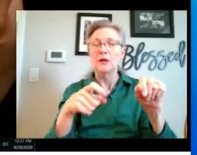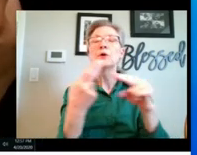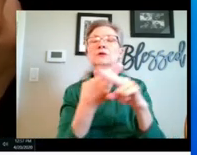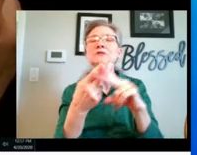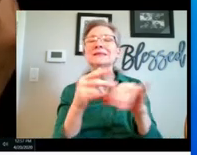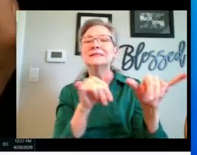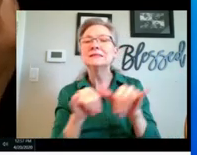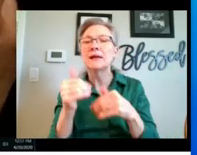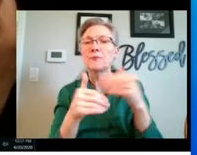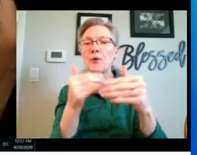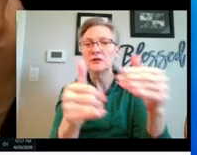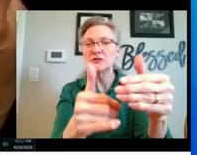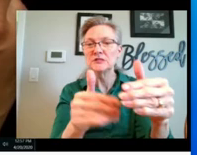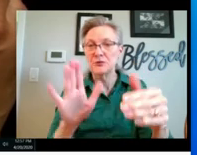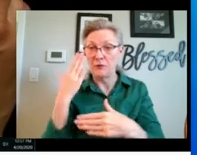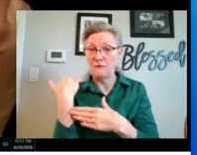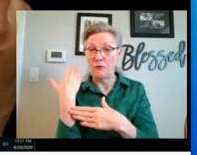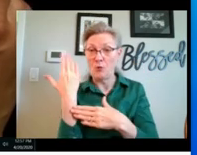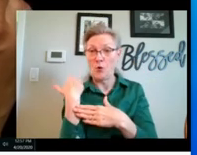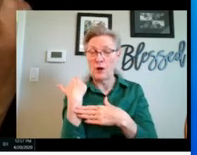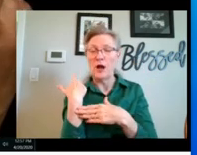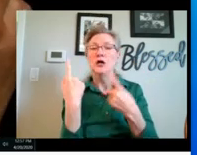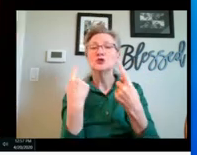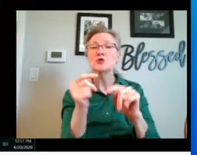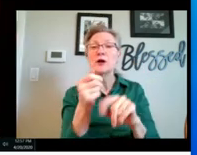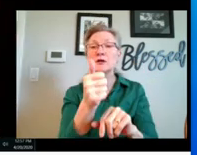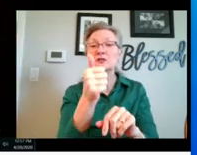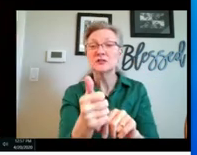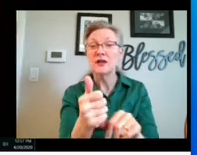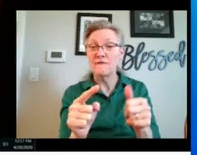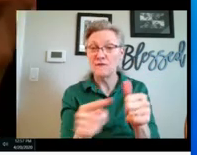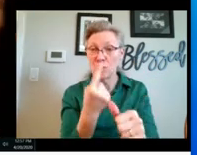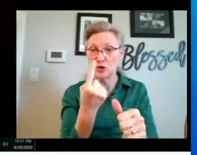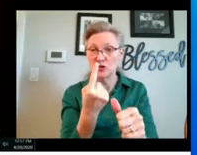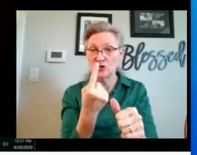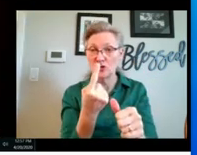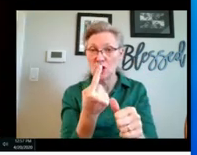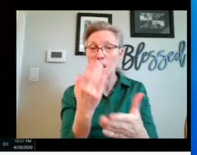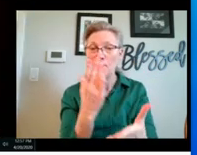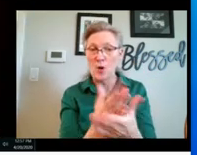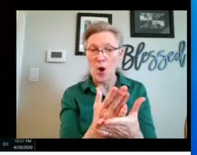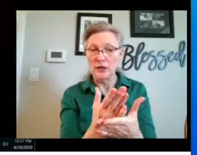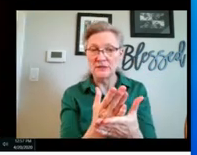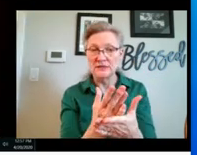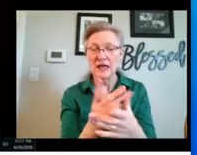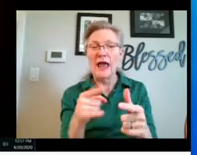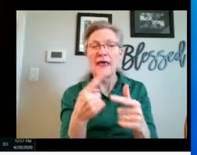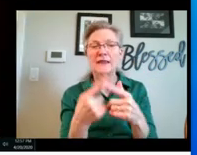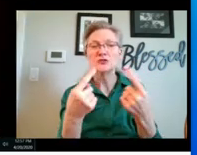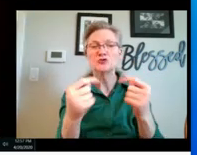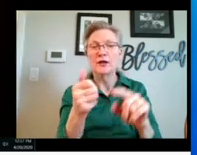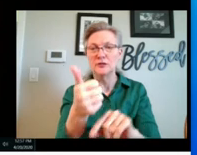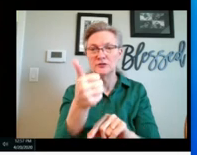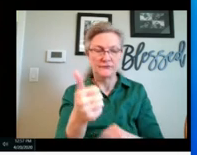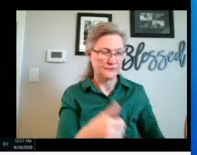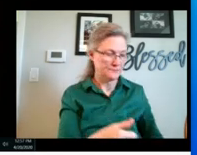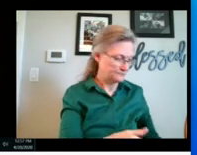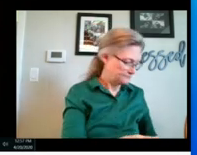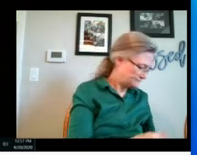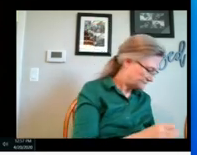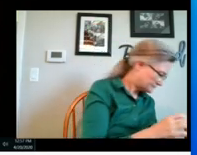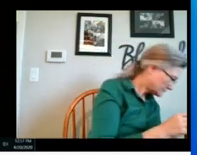did in the previous problem. So I want you to actually give this a try on your own first, and then you can unpause me and give it a try on your own,